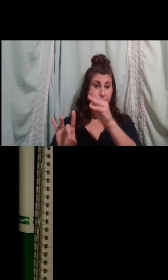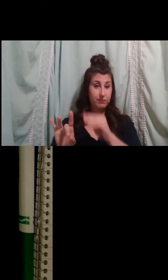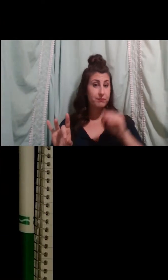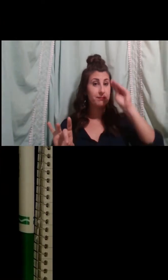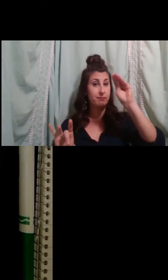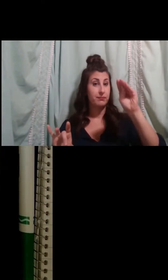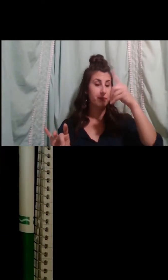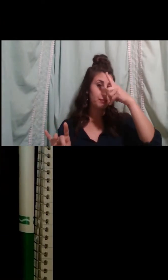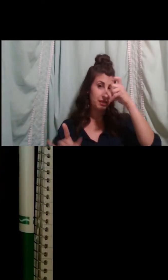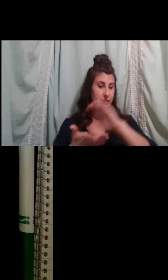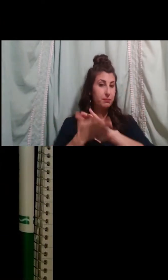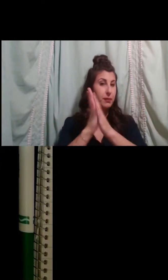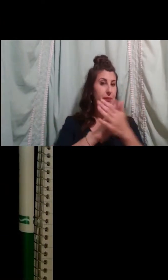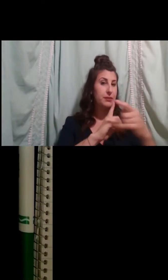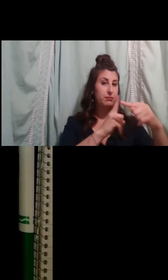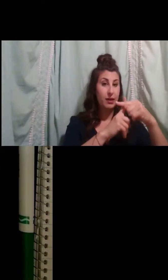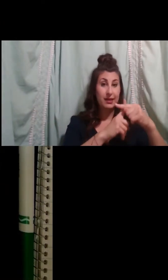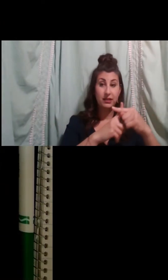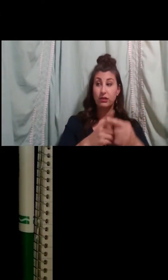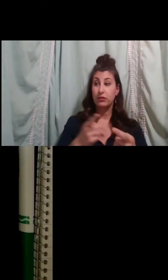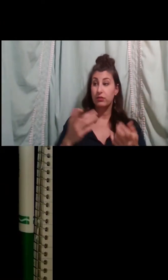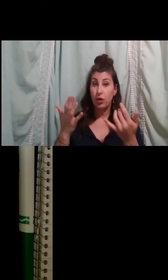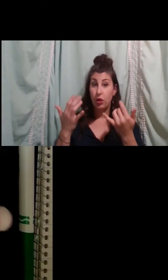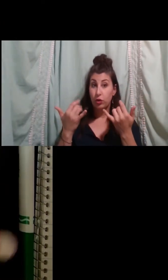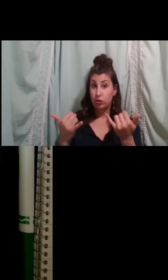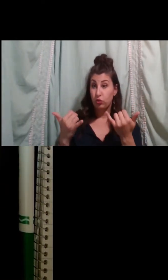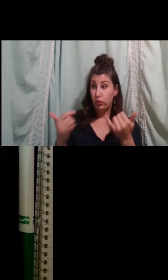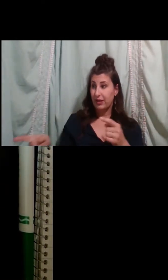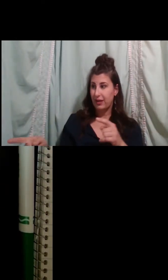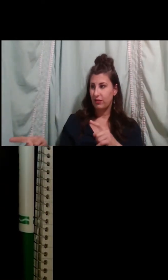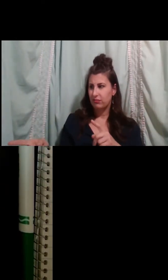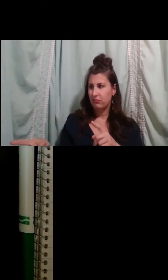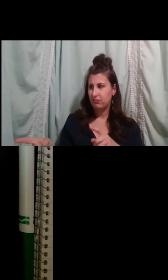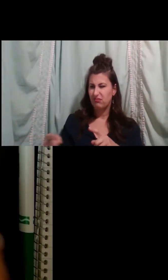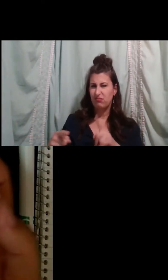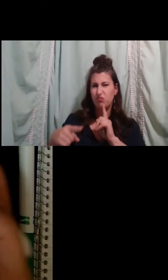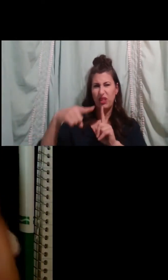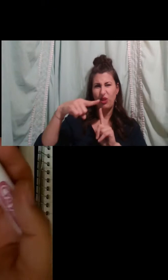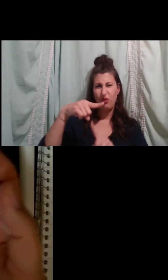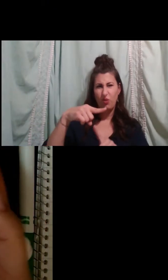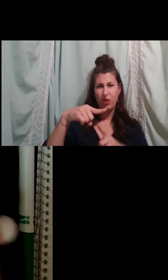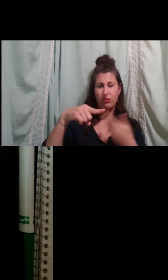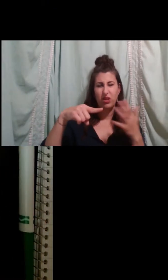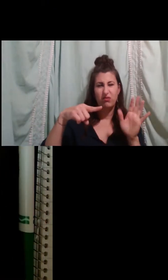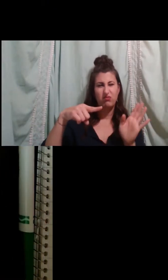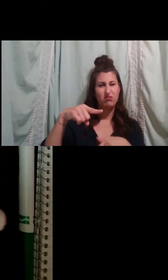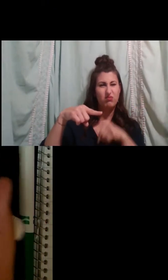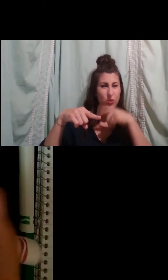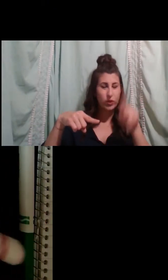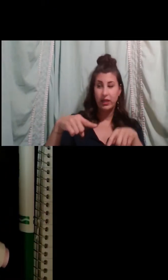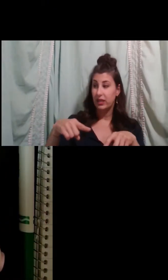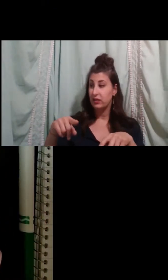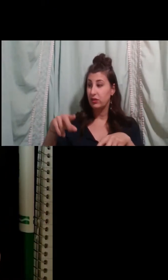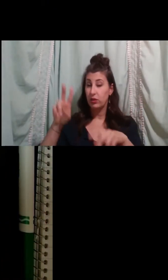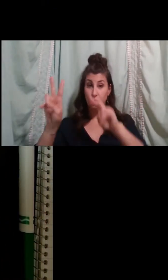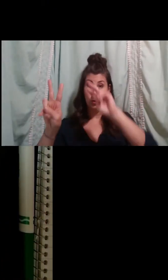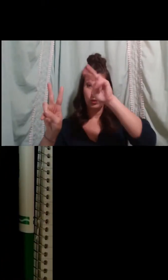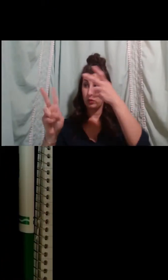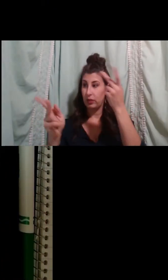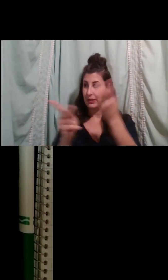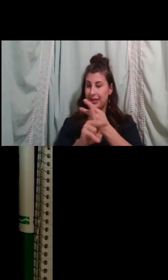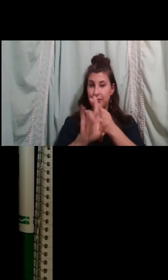be positive. So right now, here is my, because it's really over 1, but anything over 1 is just that. So here's